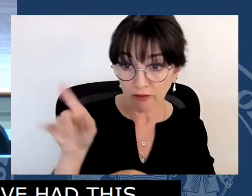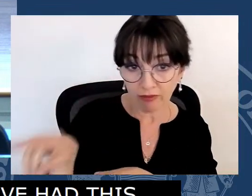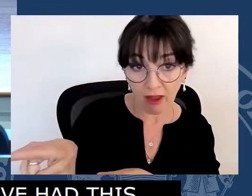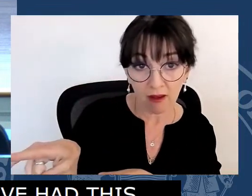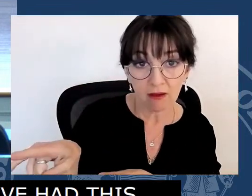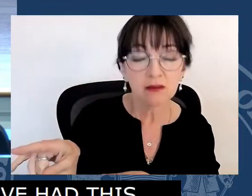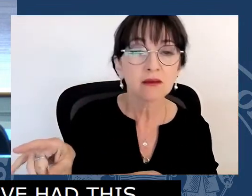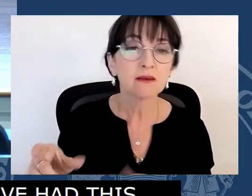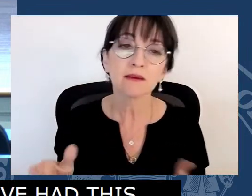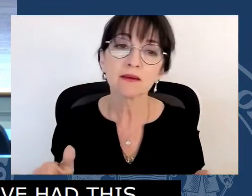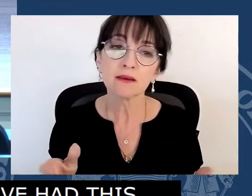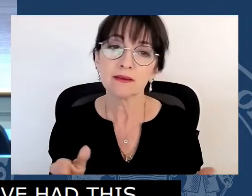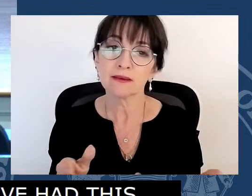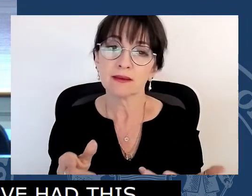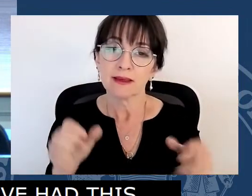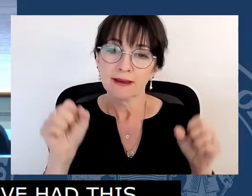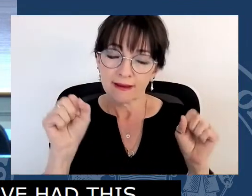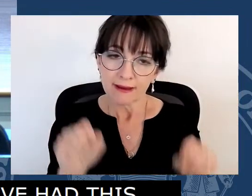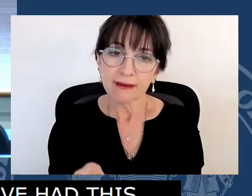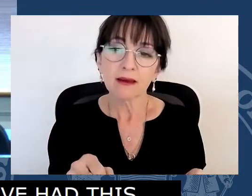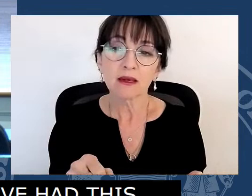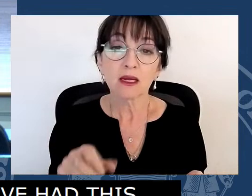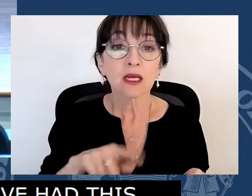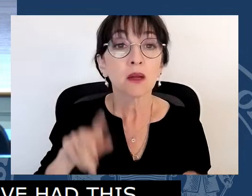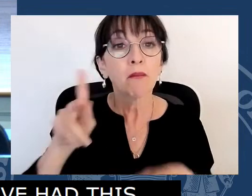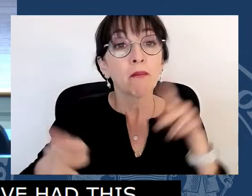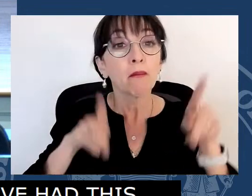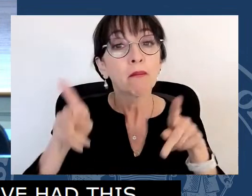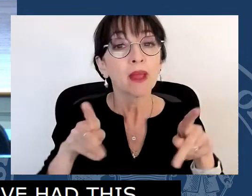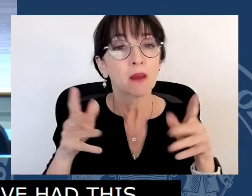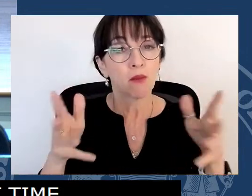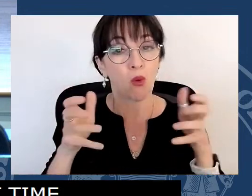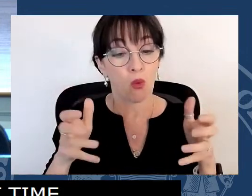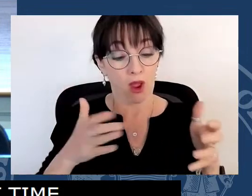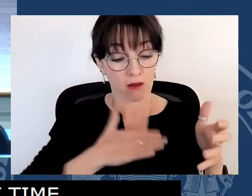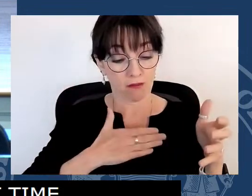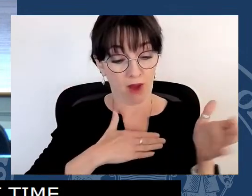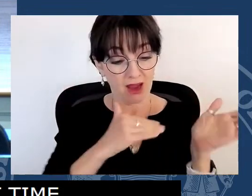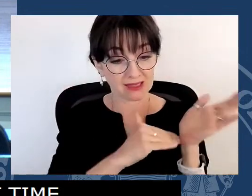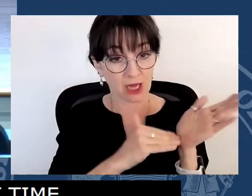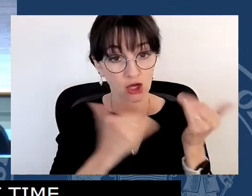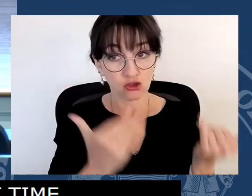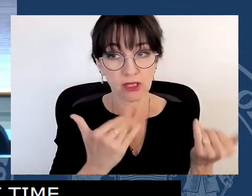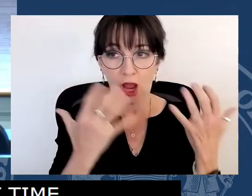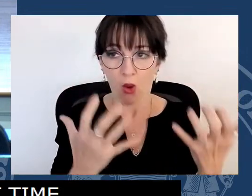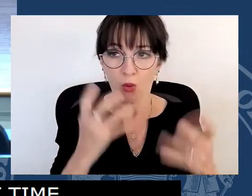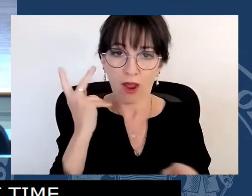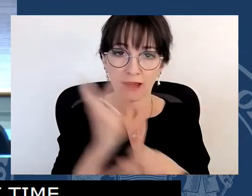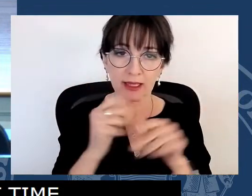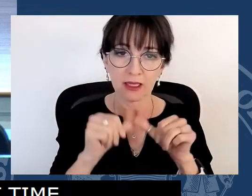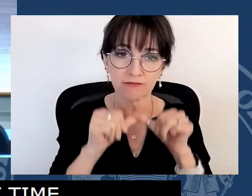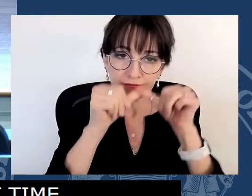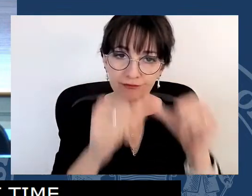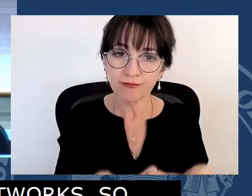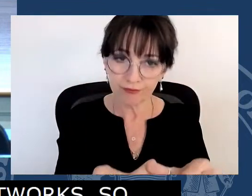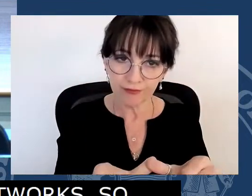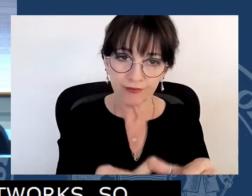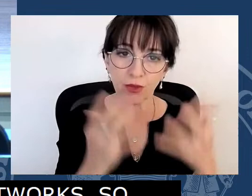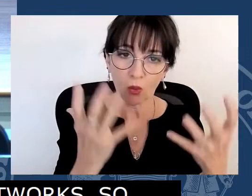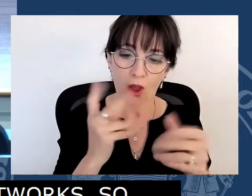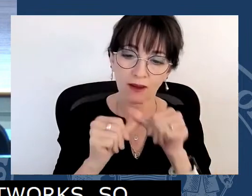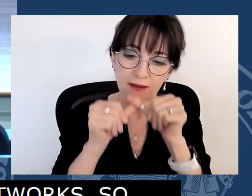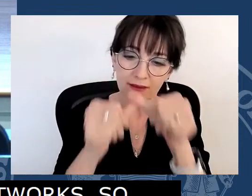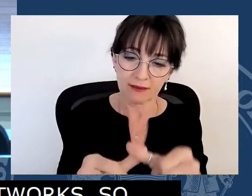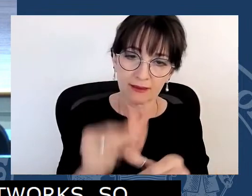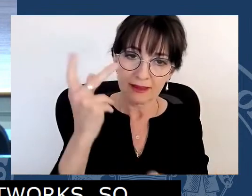so that they can have the physicians that they have now and that they'll need in the future. And that's been hard to do. Yeah, but that's